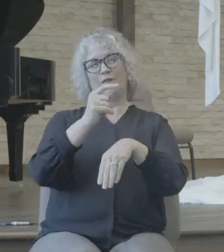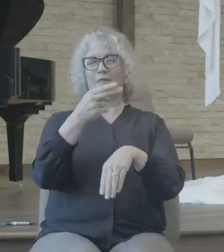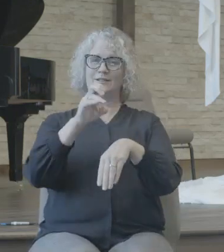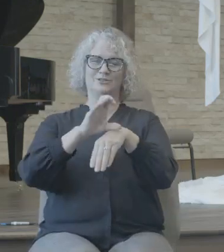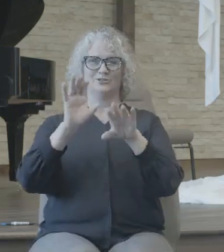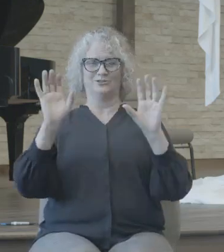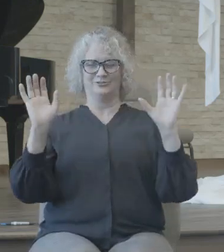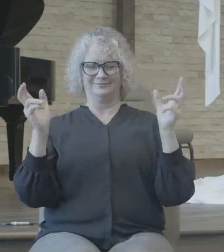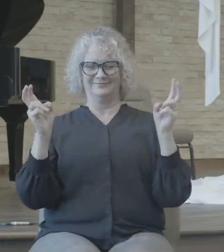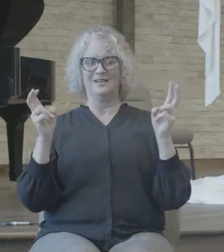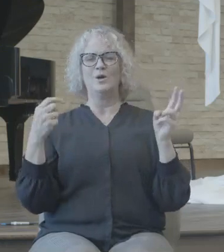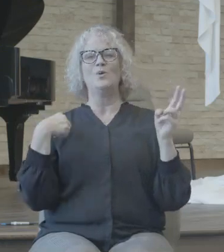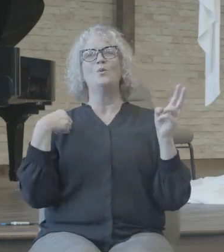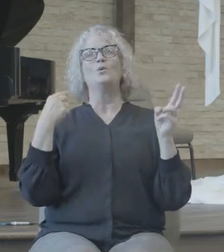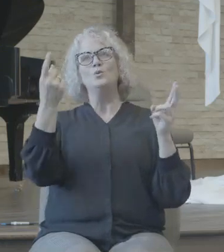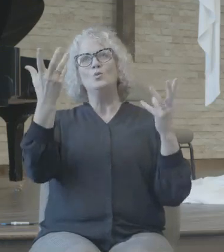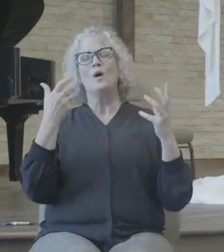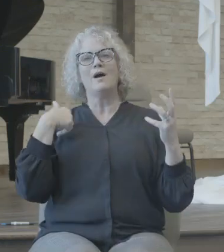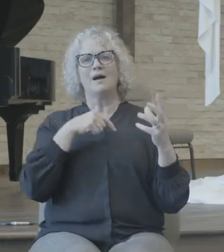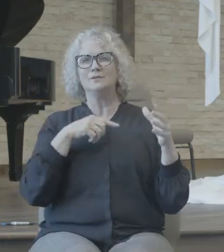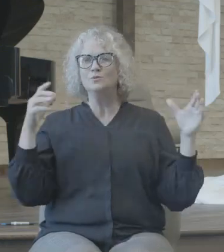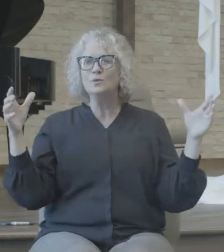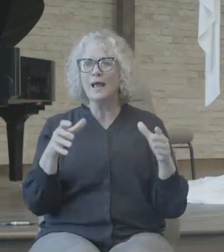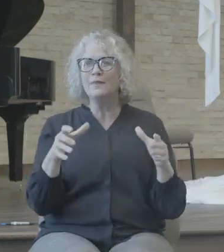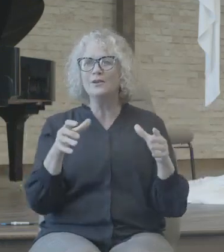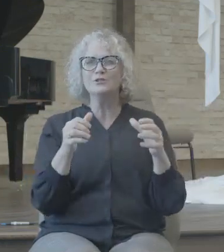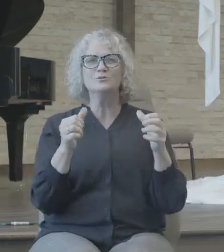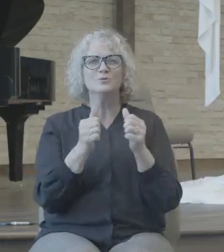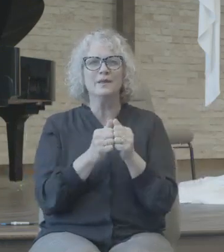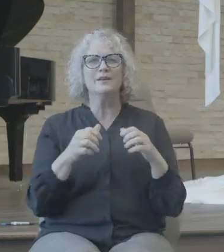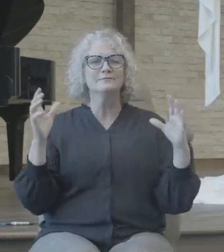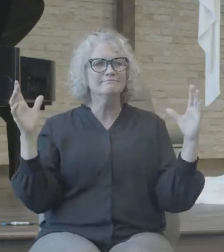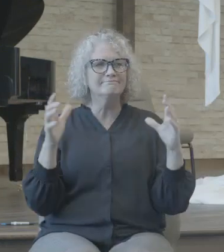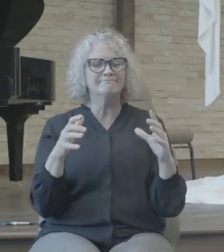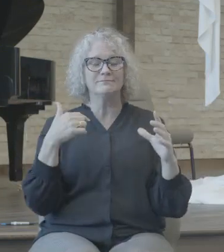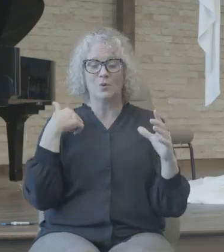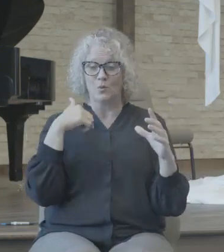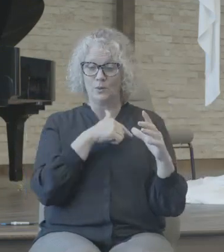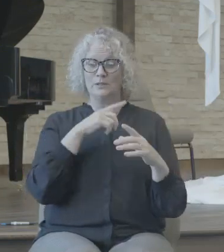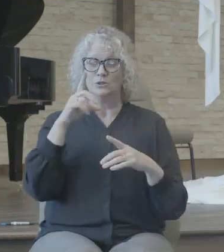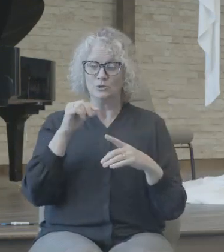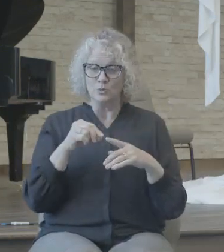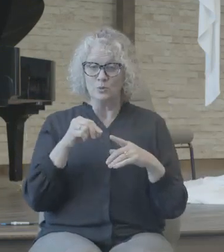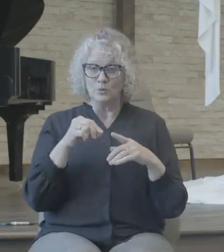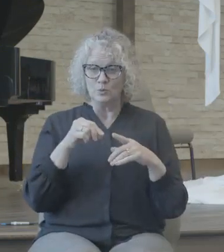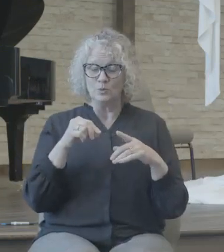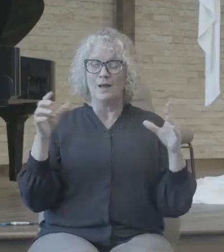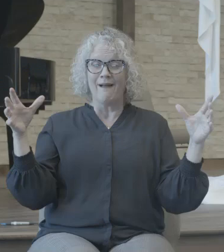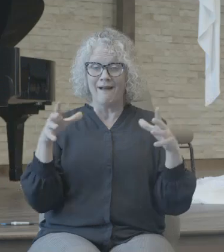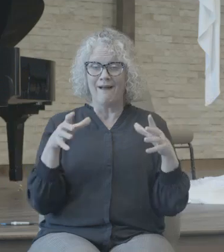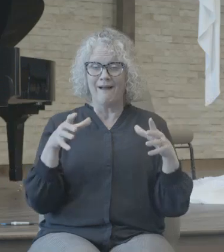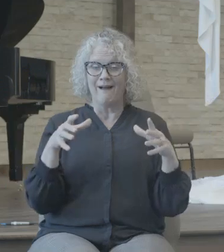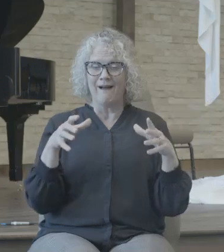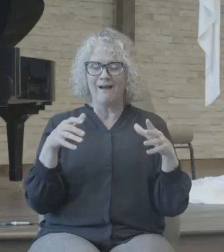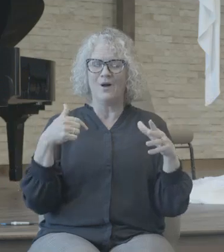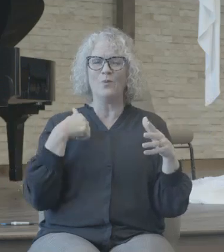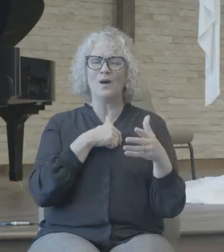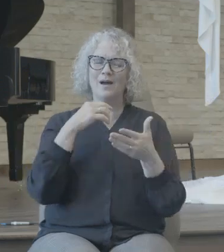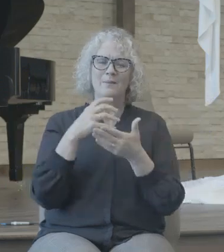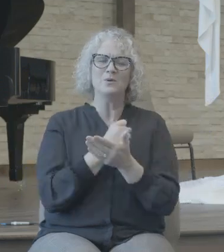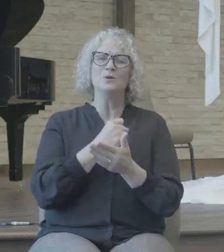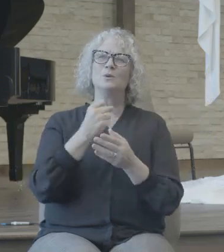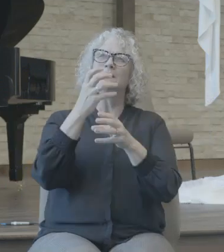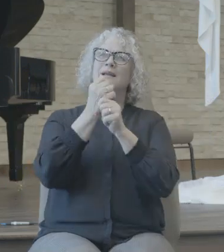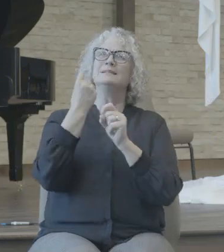gather together. And as we do, it gives us a chance to get something from You, to hear and listen to Your Word